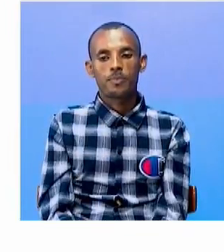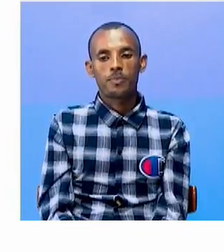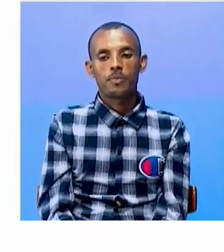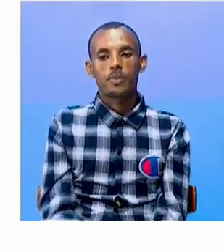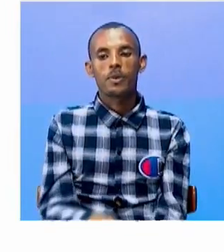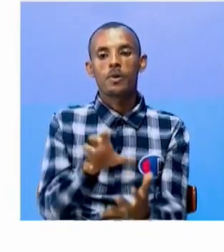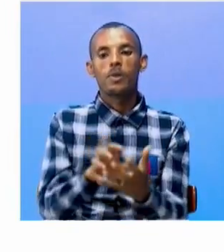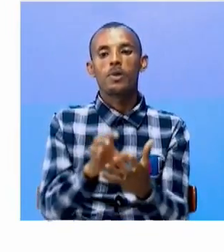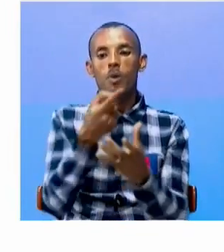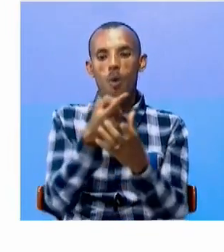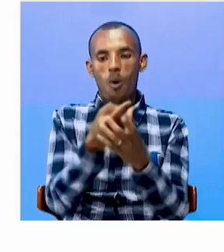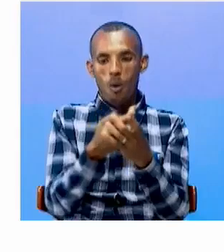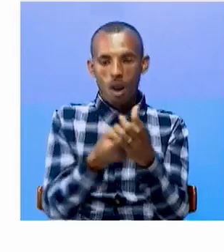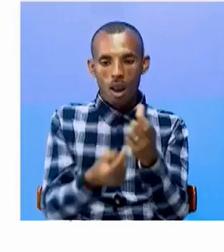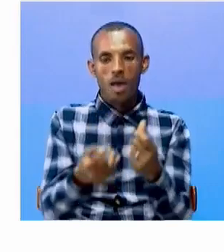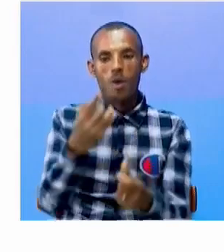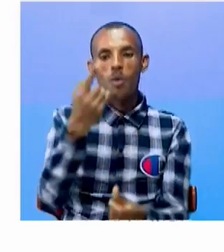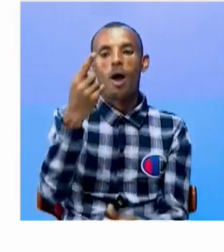Containing one term.